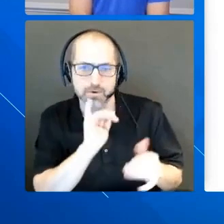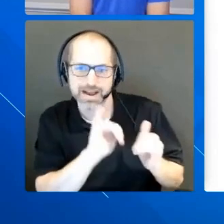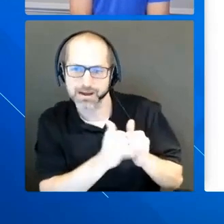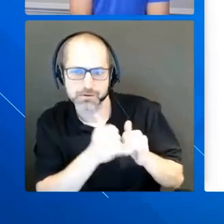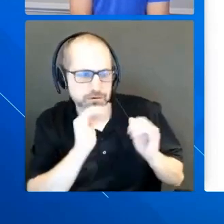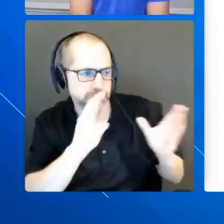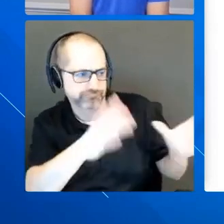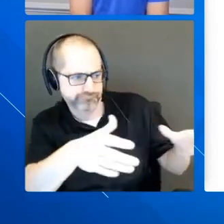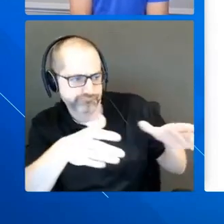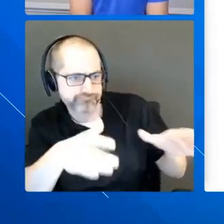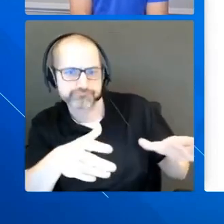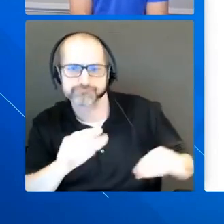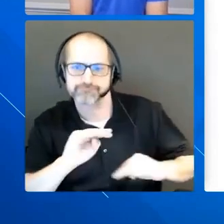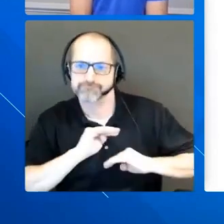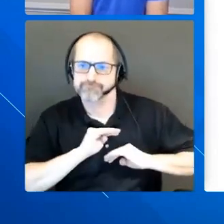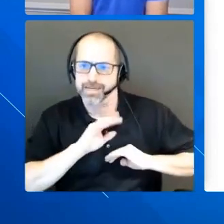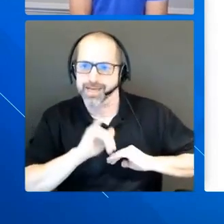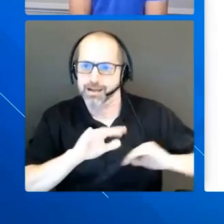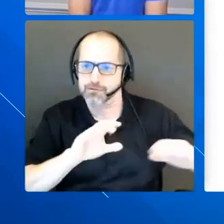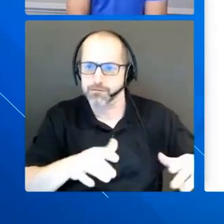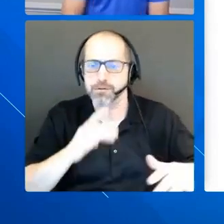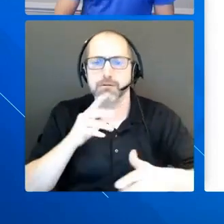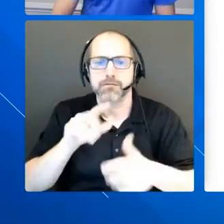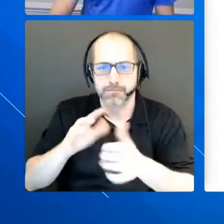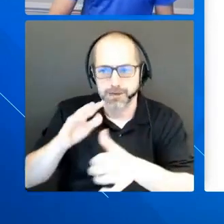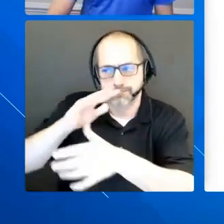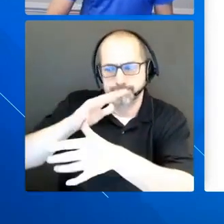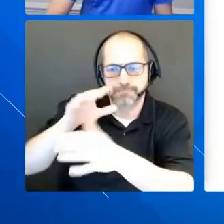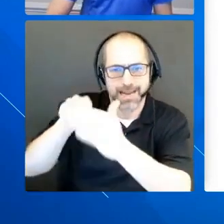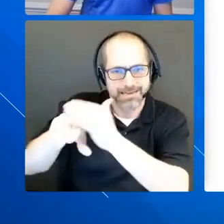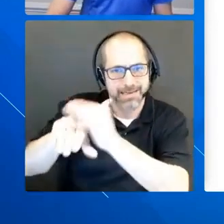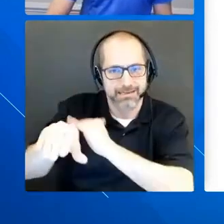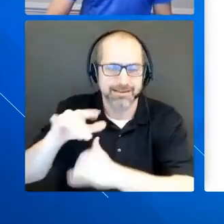put accessibility at the top of our priorities. It's the right thing to do.